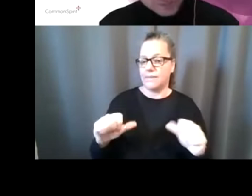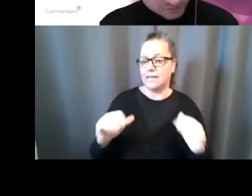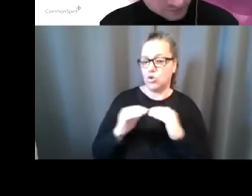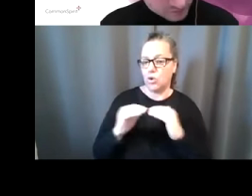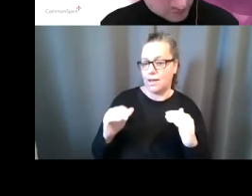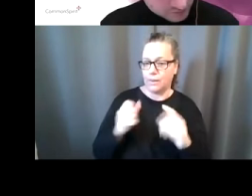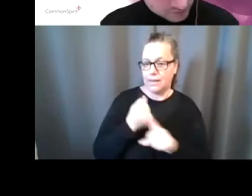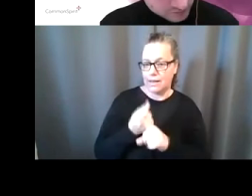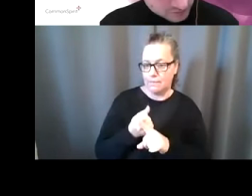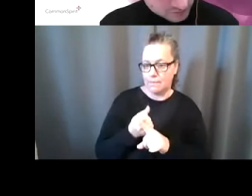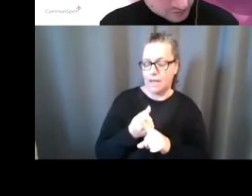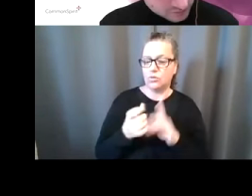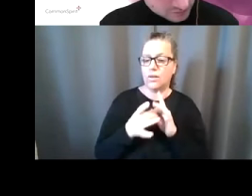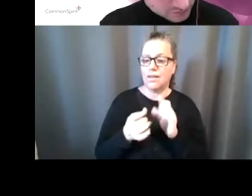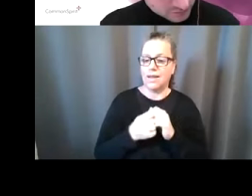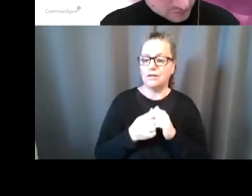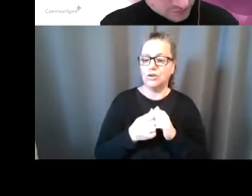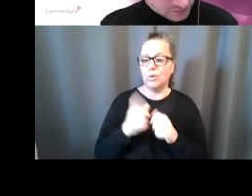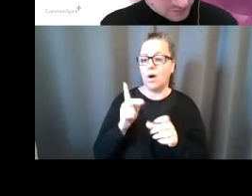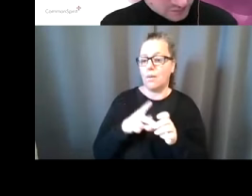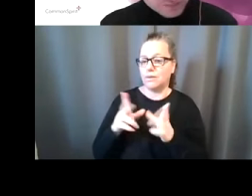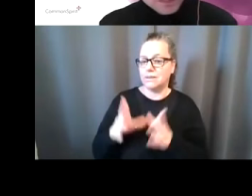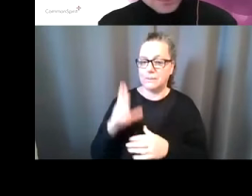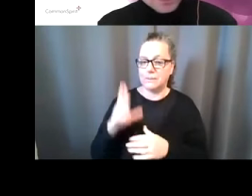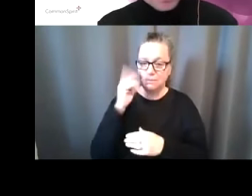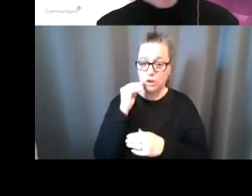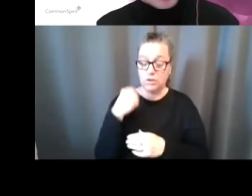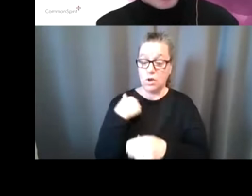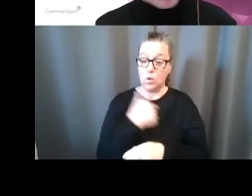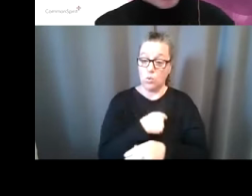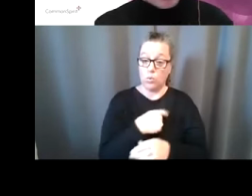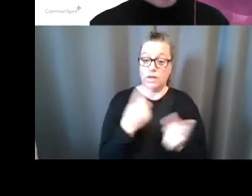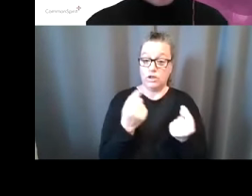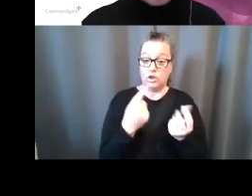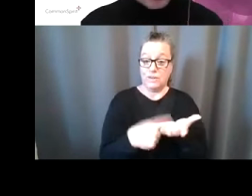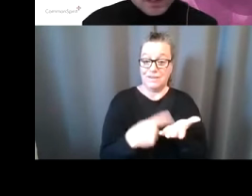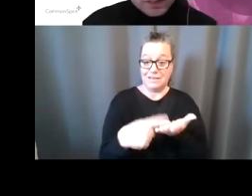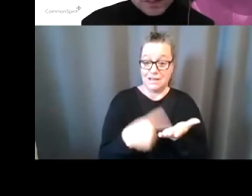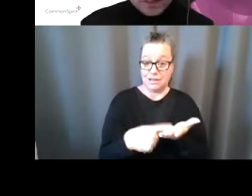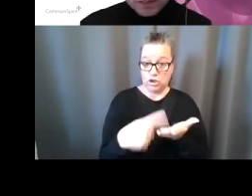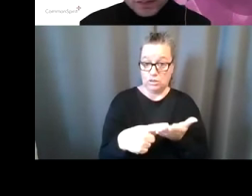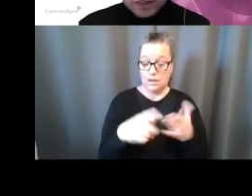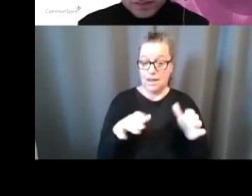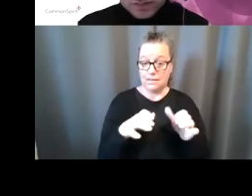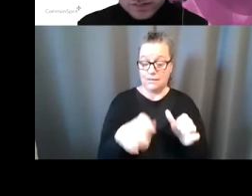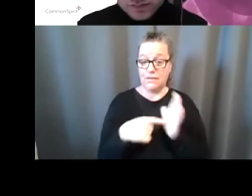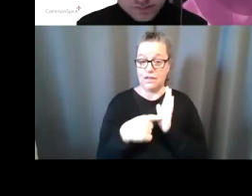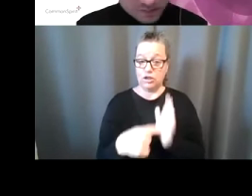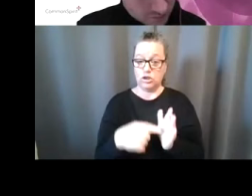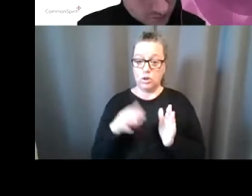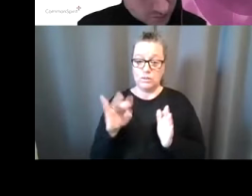the participant's experience. For example, we do a discussion activity following a video that displays bigoted behavior from a patient.